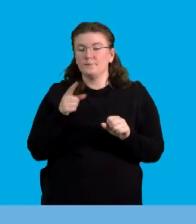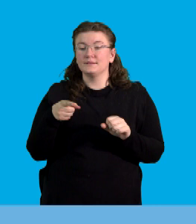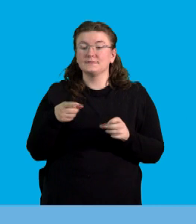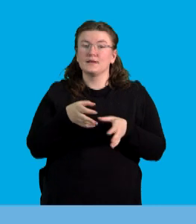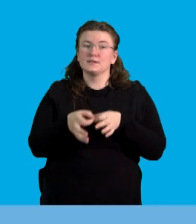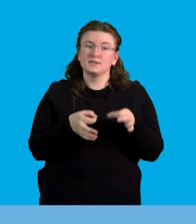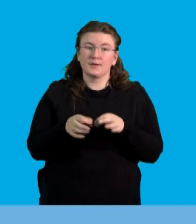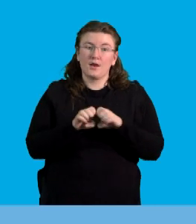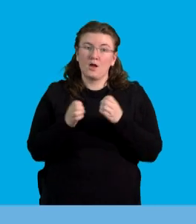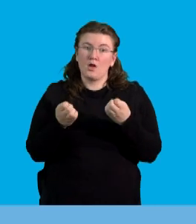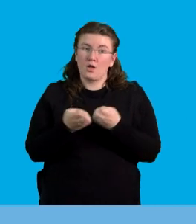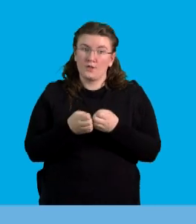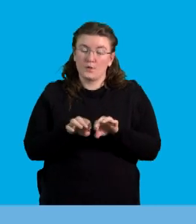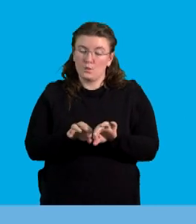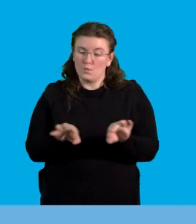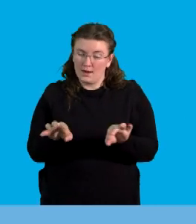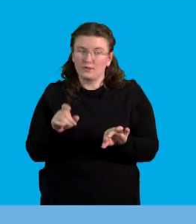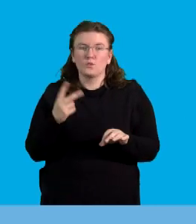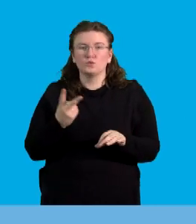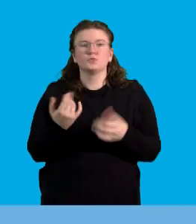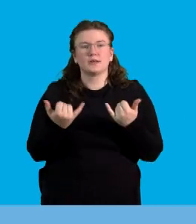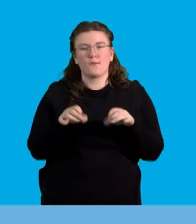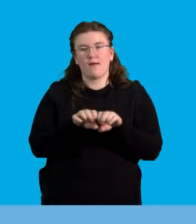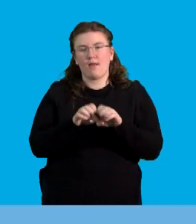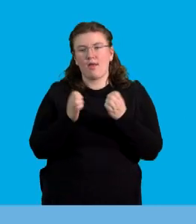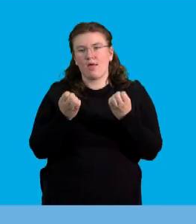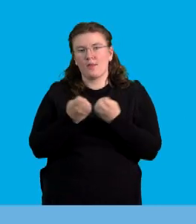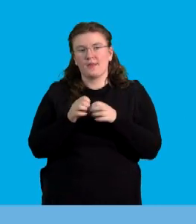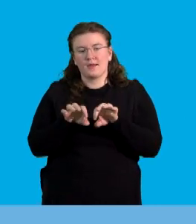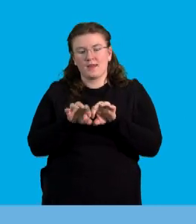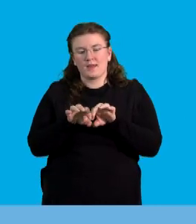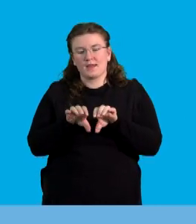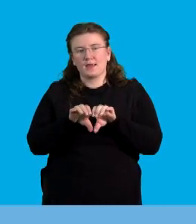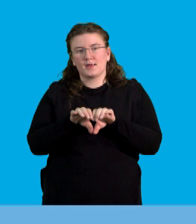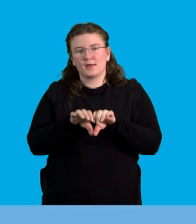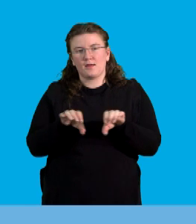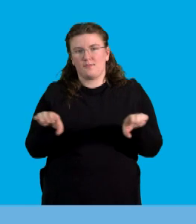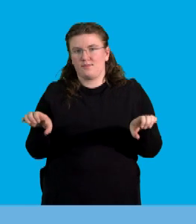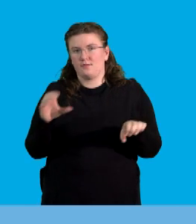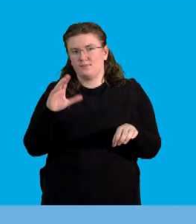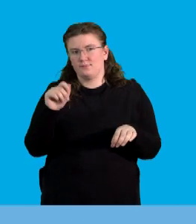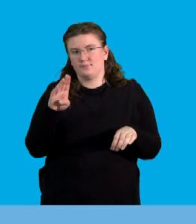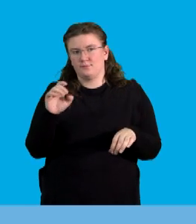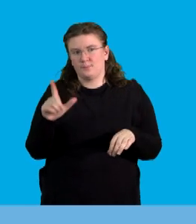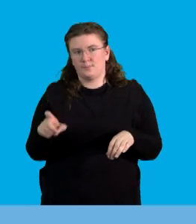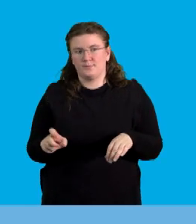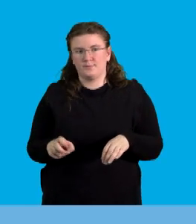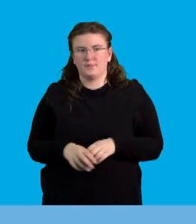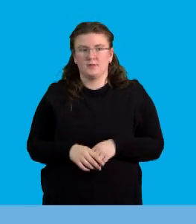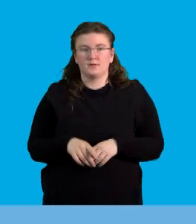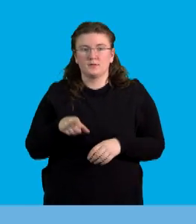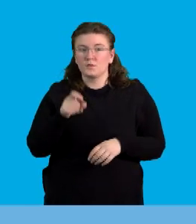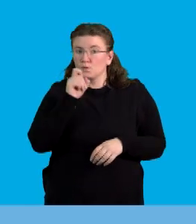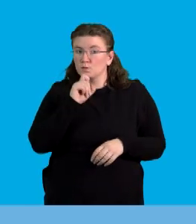the function of an earth wire and now an earth cable. So an earth cable, it is